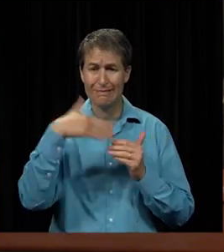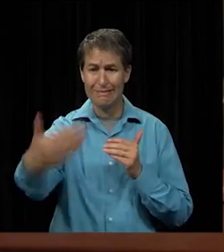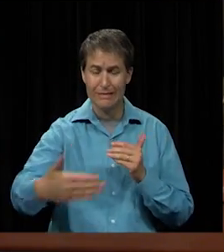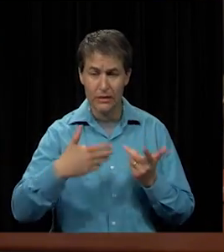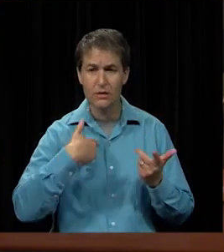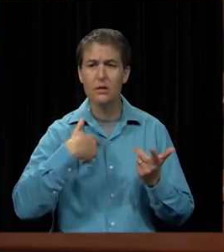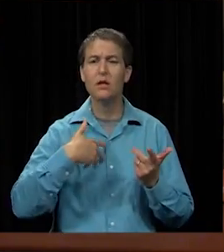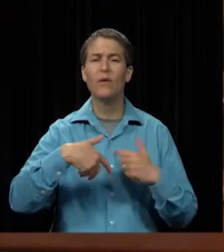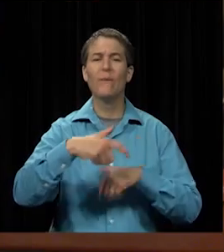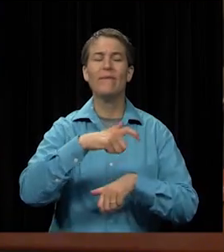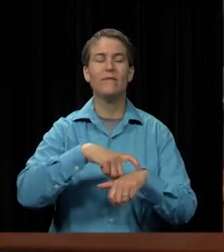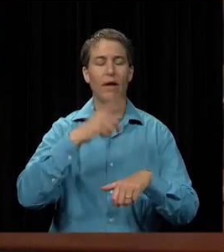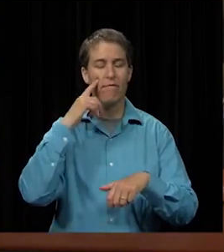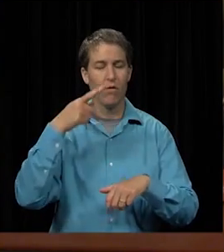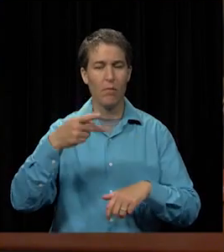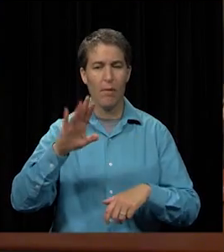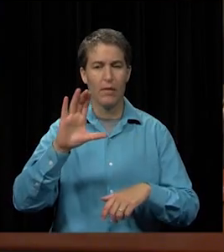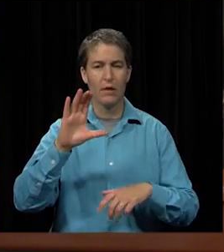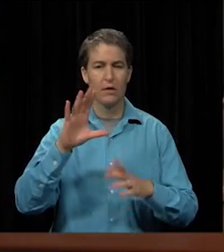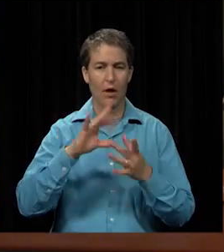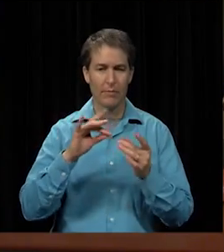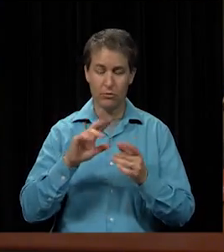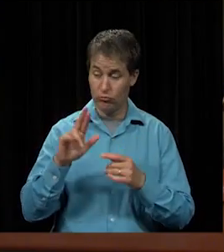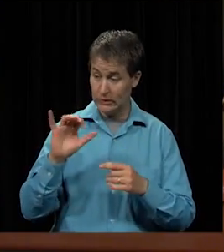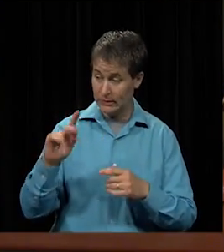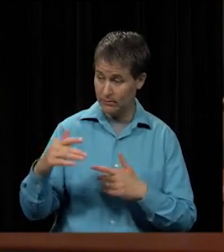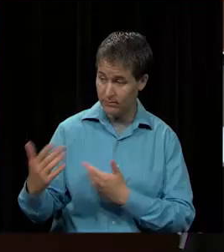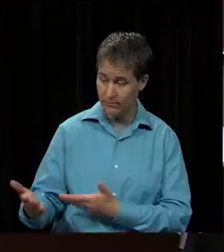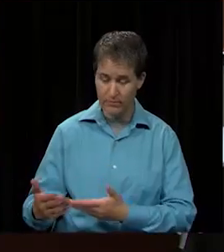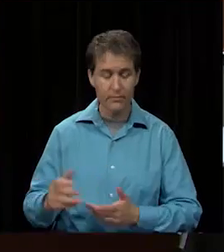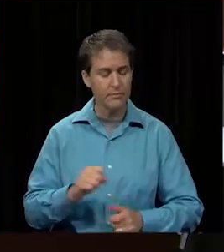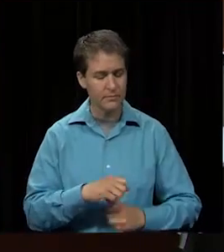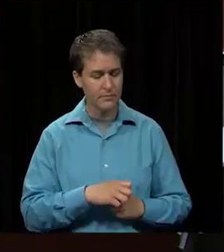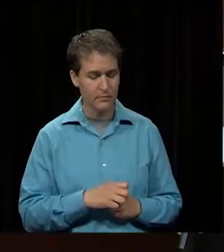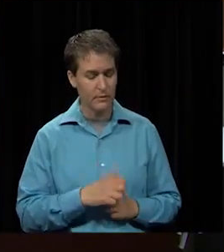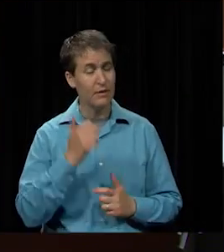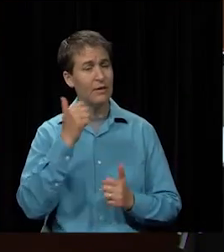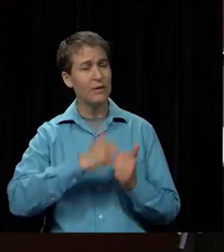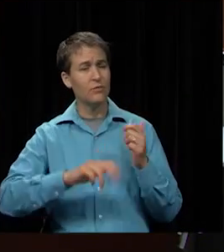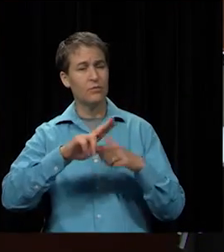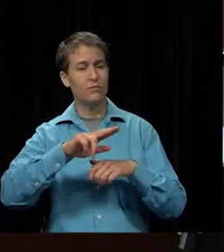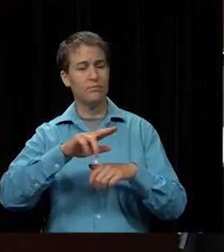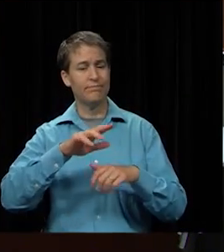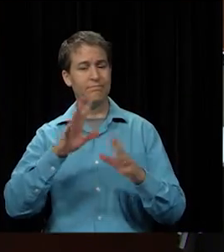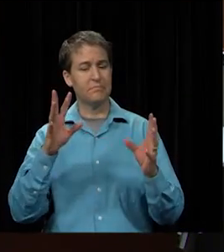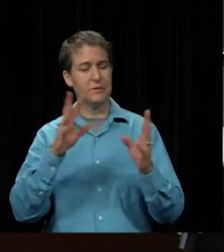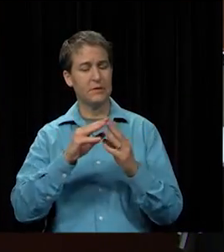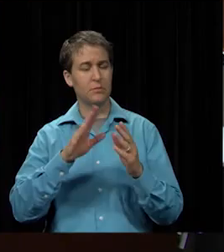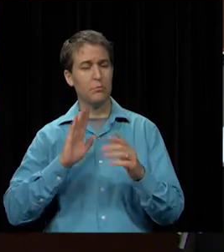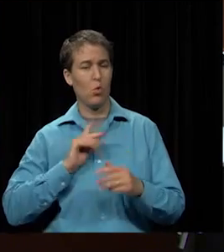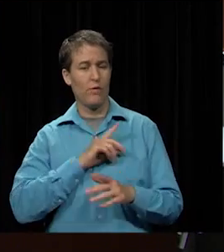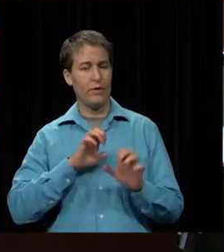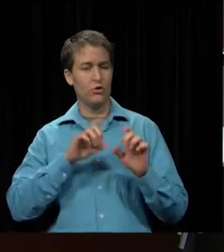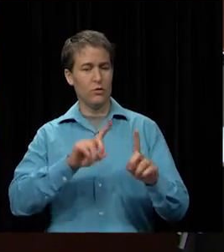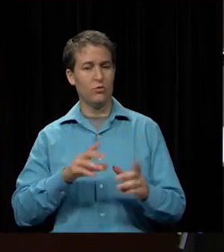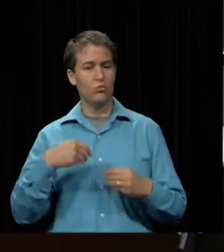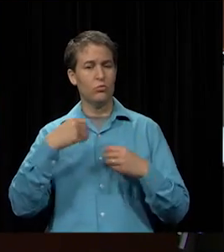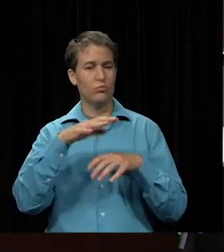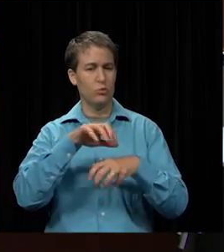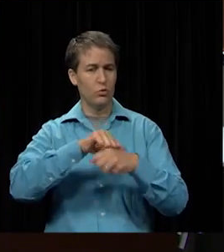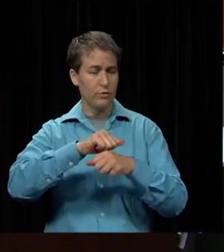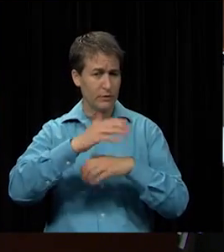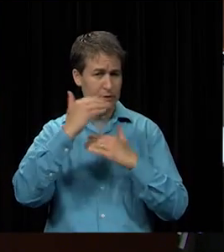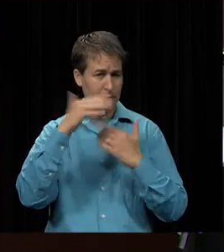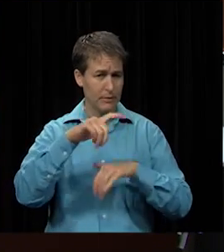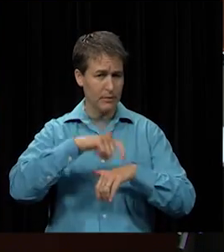We have time for public comments. Rick? Absolutely. At each regular meeting, the Board of Education reserves limited time for individuals